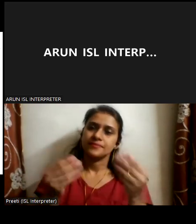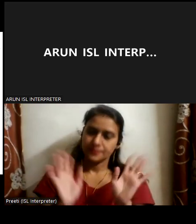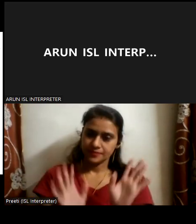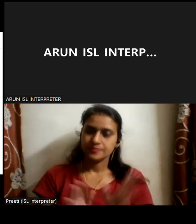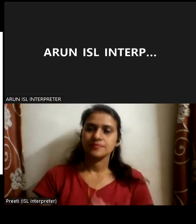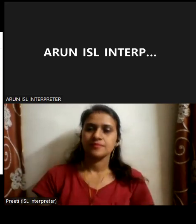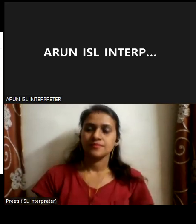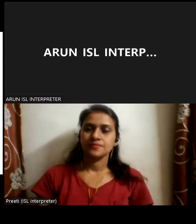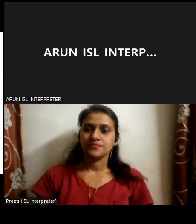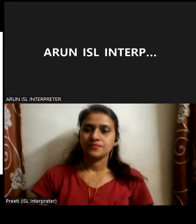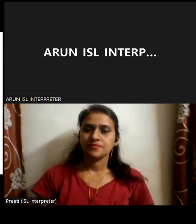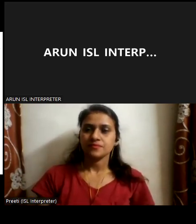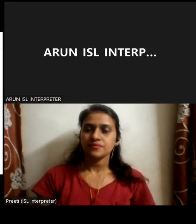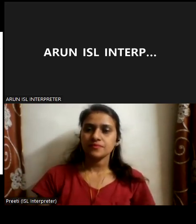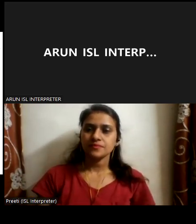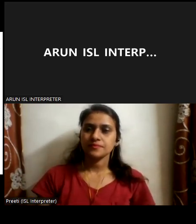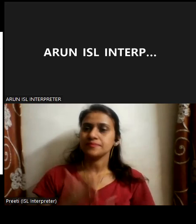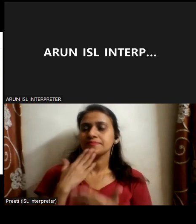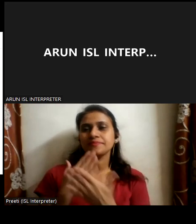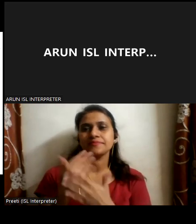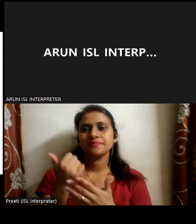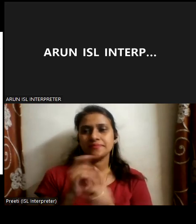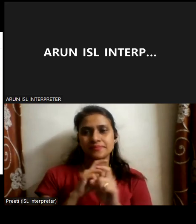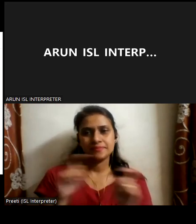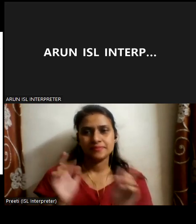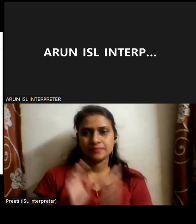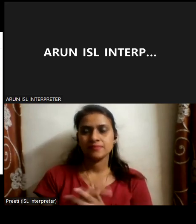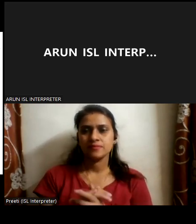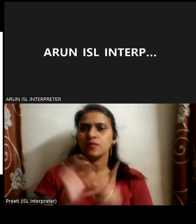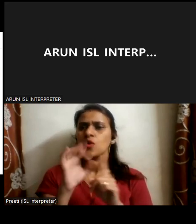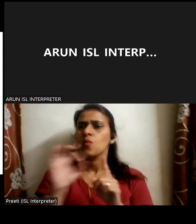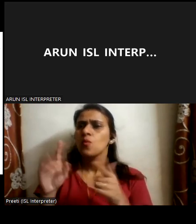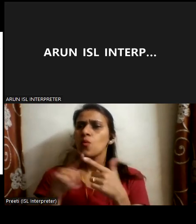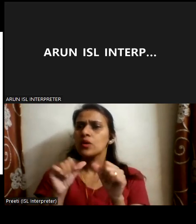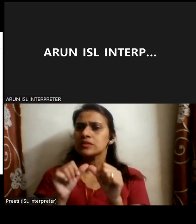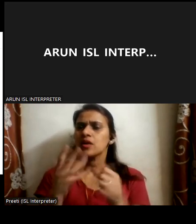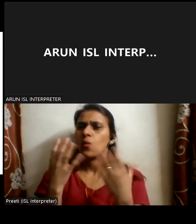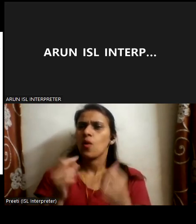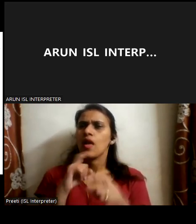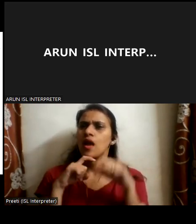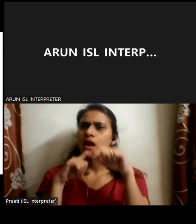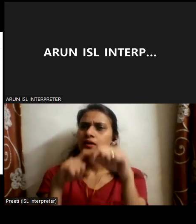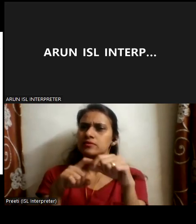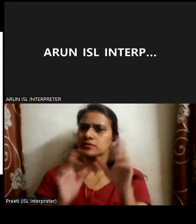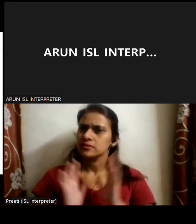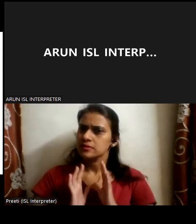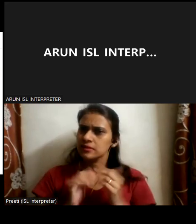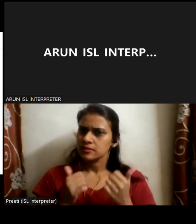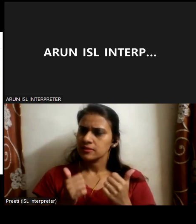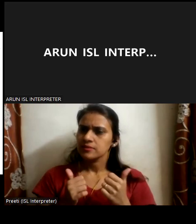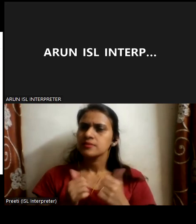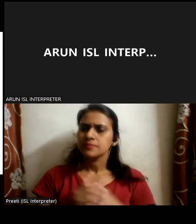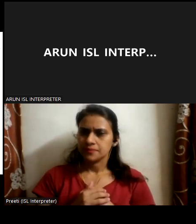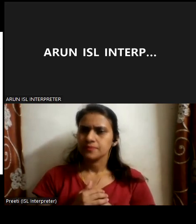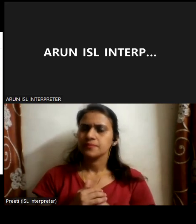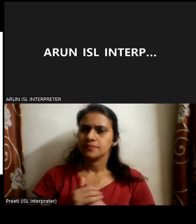by 30th of March. Thank you. Thank Sorry you, sir. To interrupt, Thank you so much. But I would like to ask a question, sir. Yes. Sir,